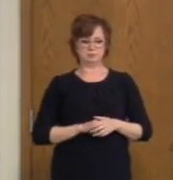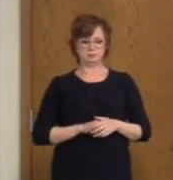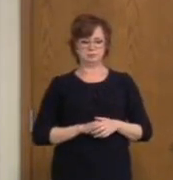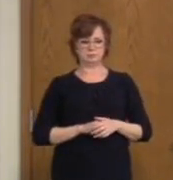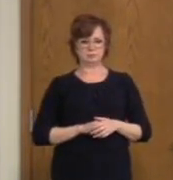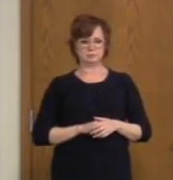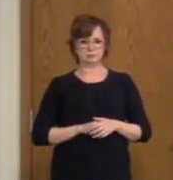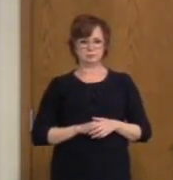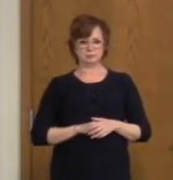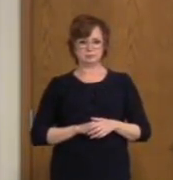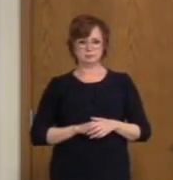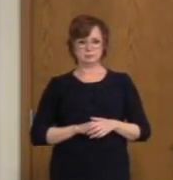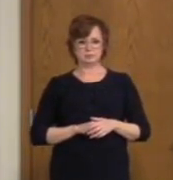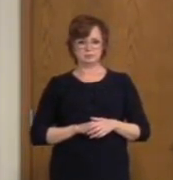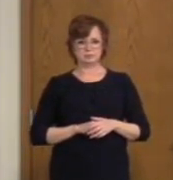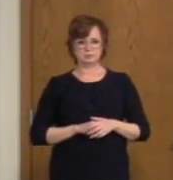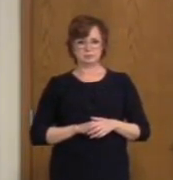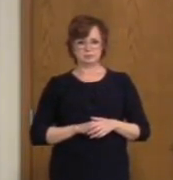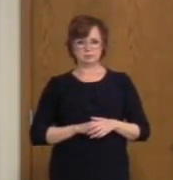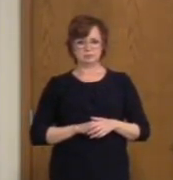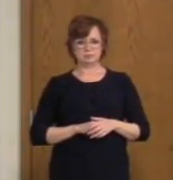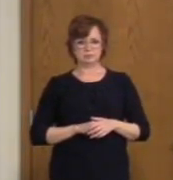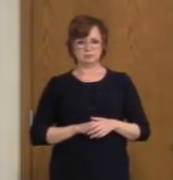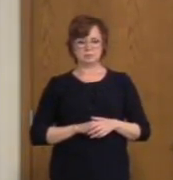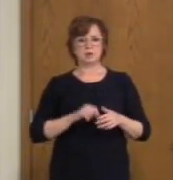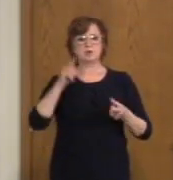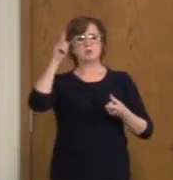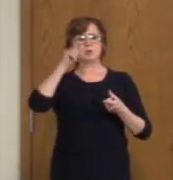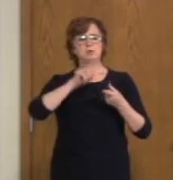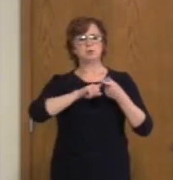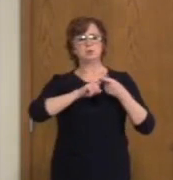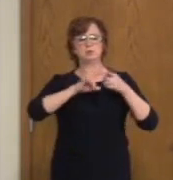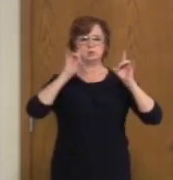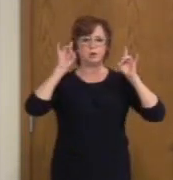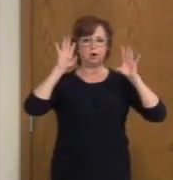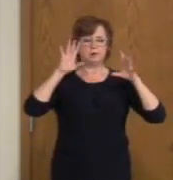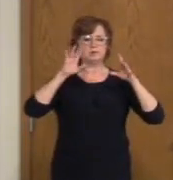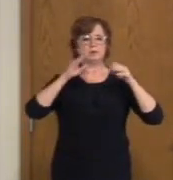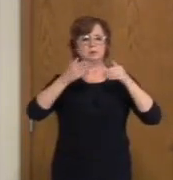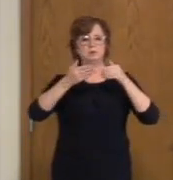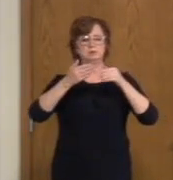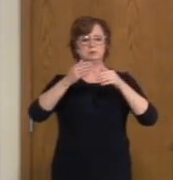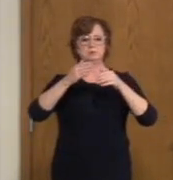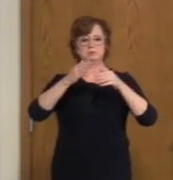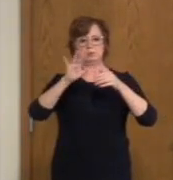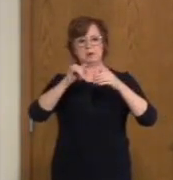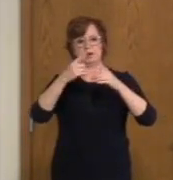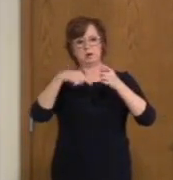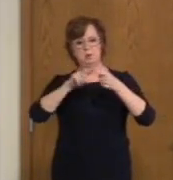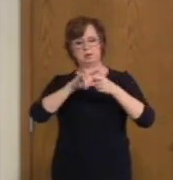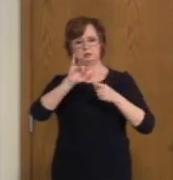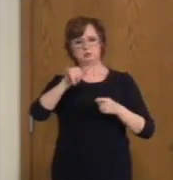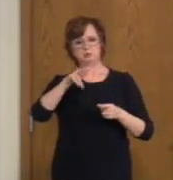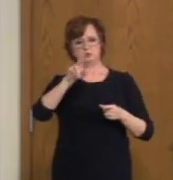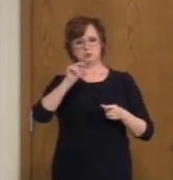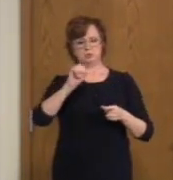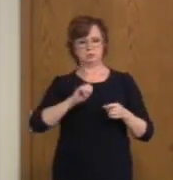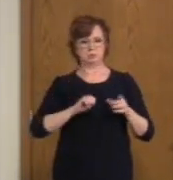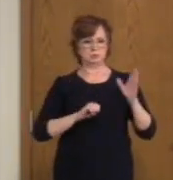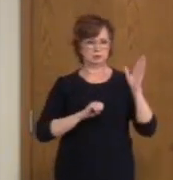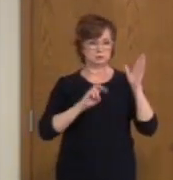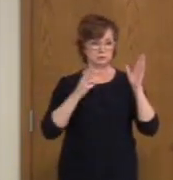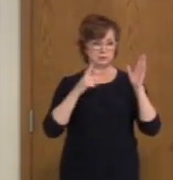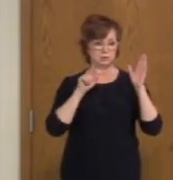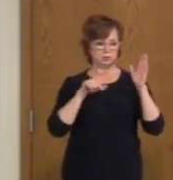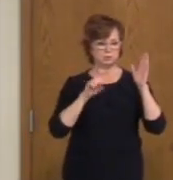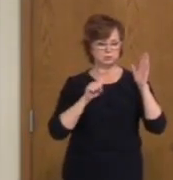worst aspects of the pandemic by June. Thank you. Follow-up, Allison? Yeah, Mr. Premier,